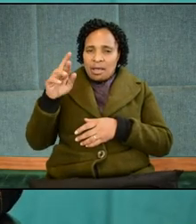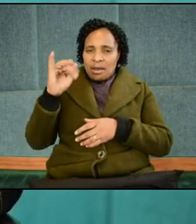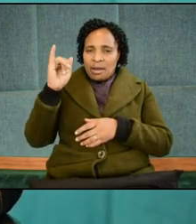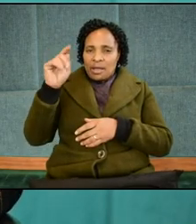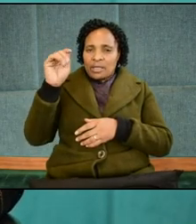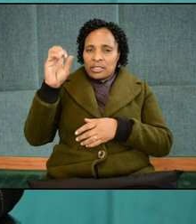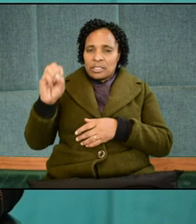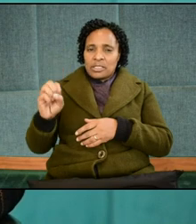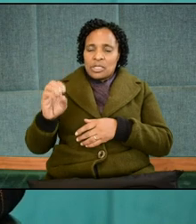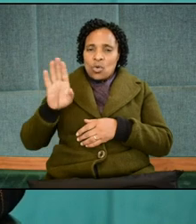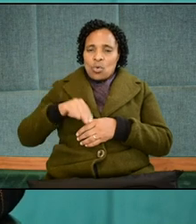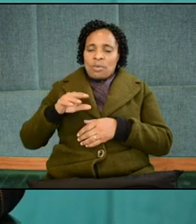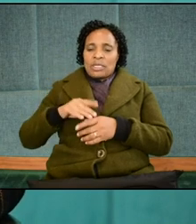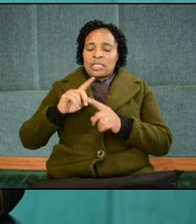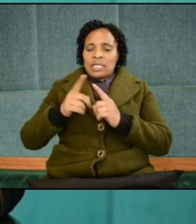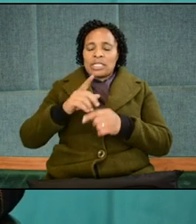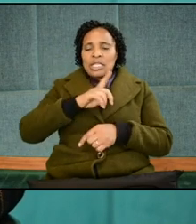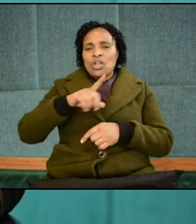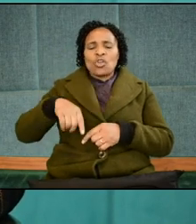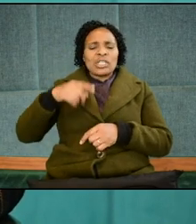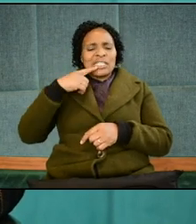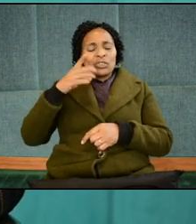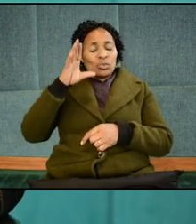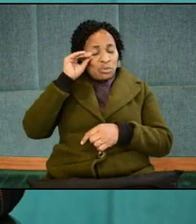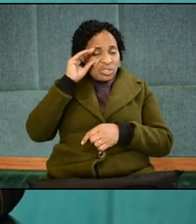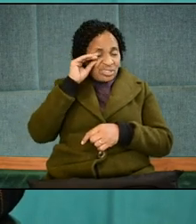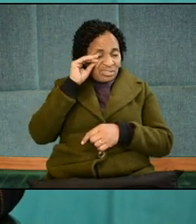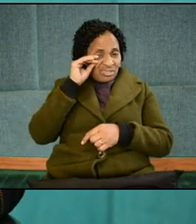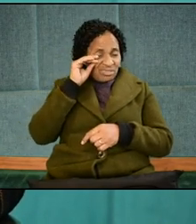Then the Lord said to Moses, Phinehas,